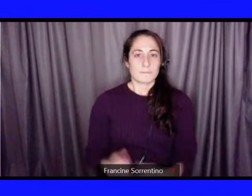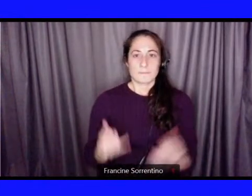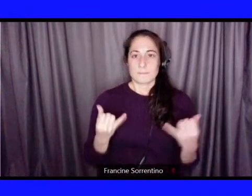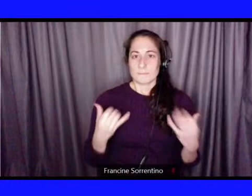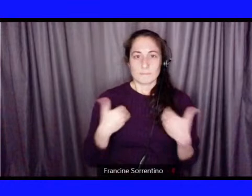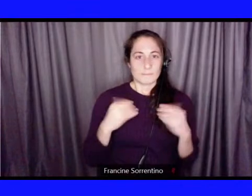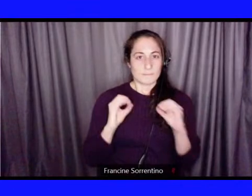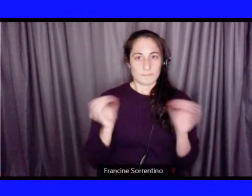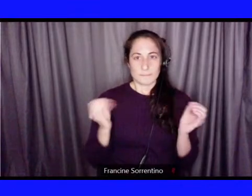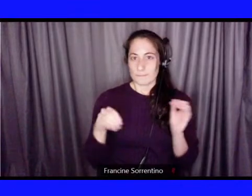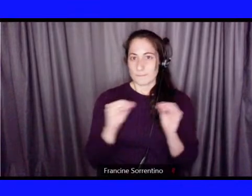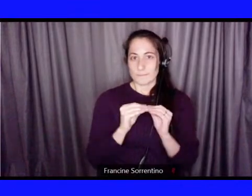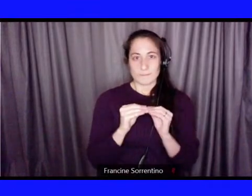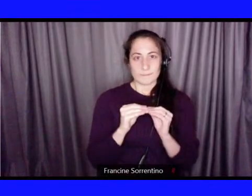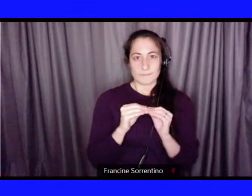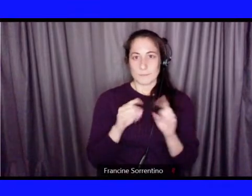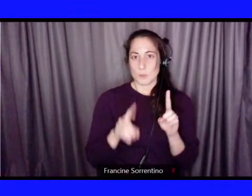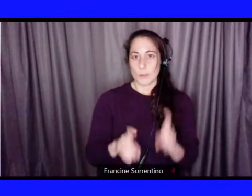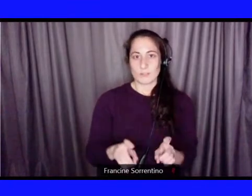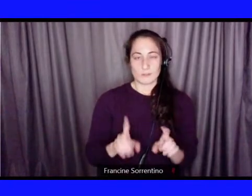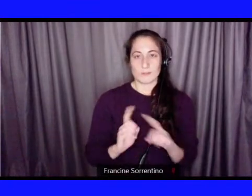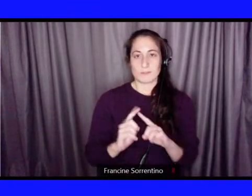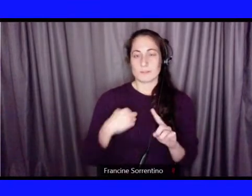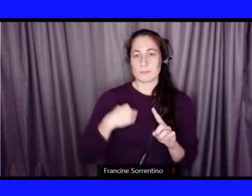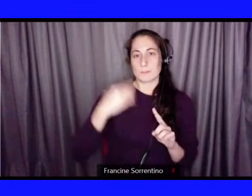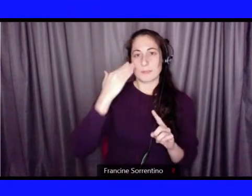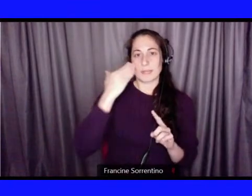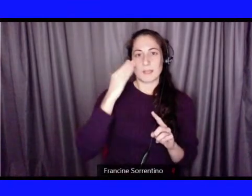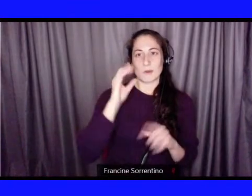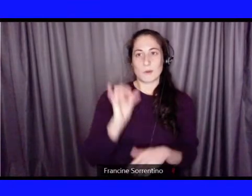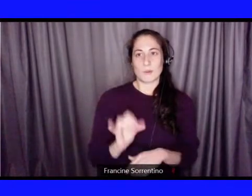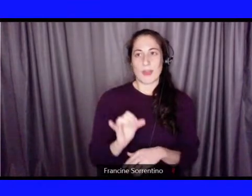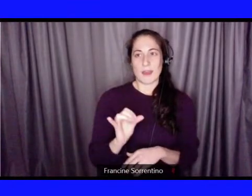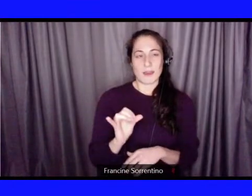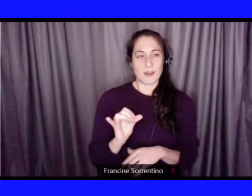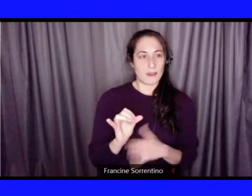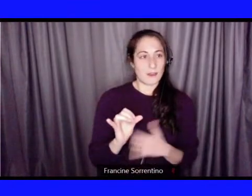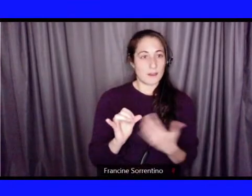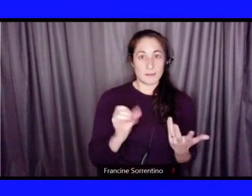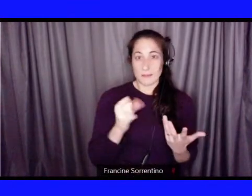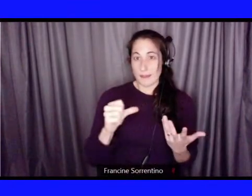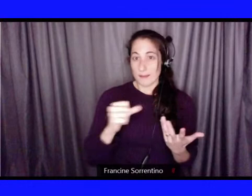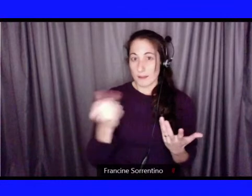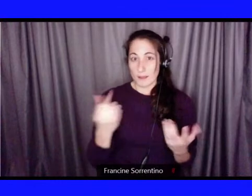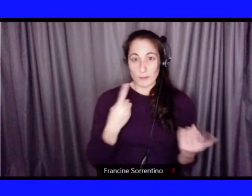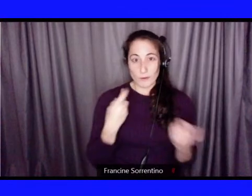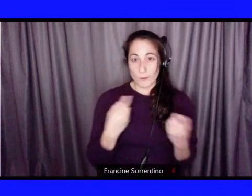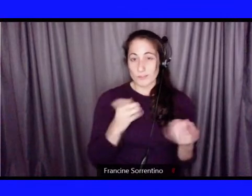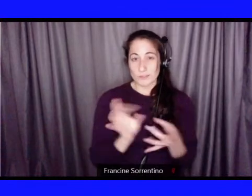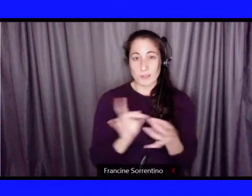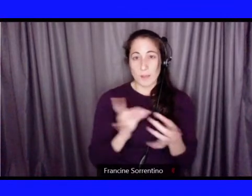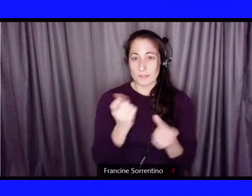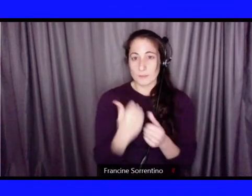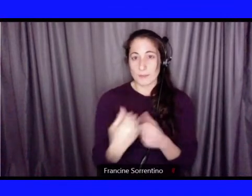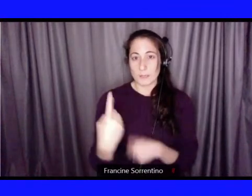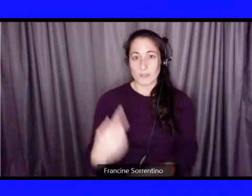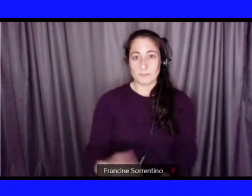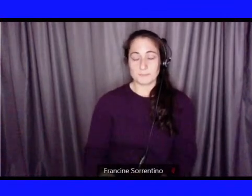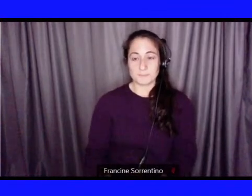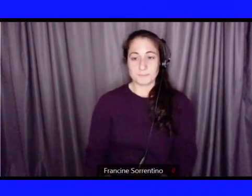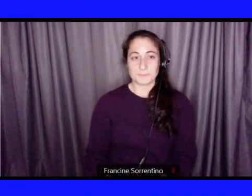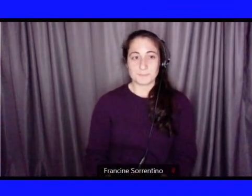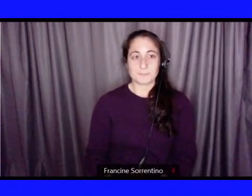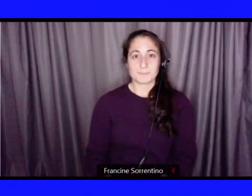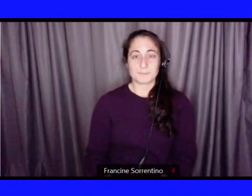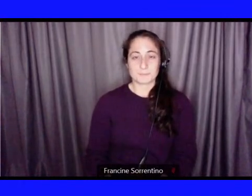address? Any new business? If not, I would like to call this meeting